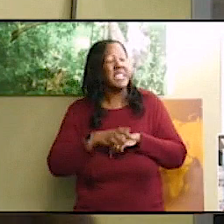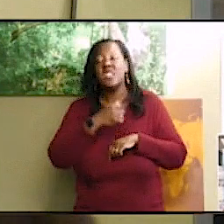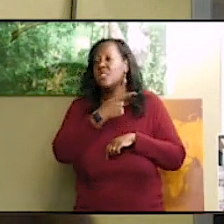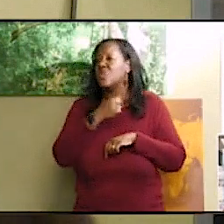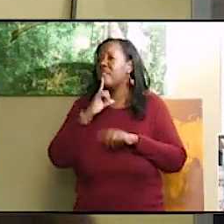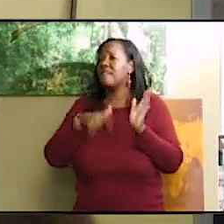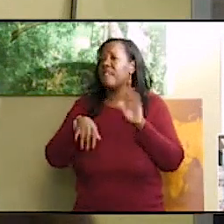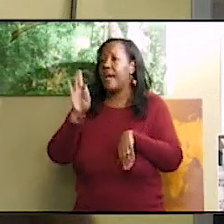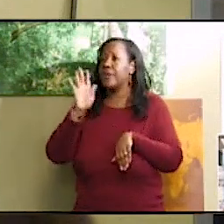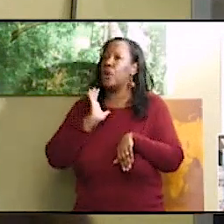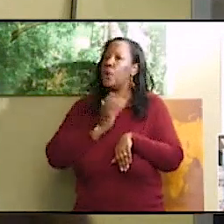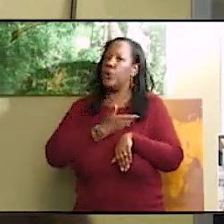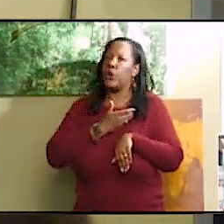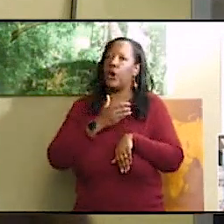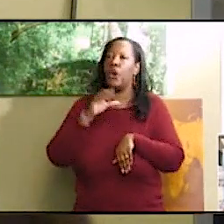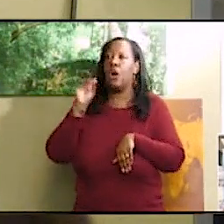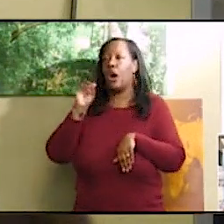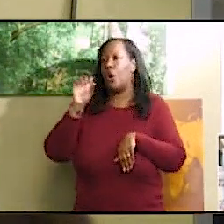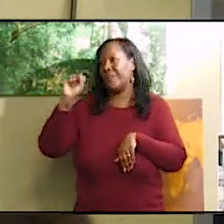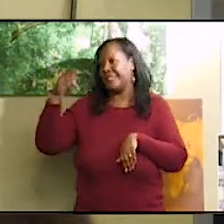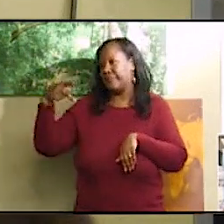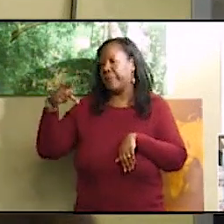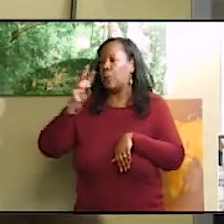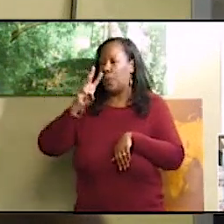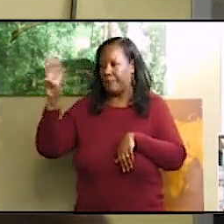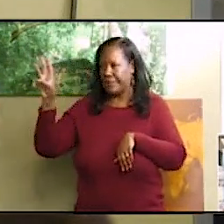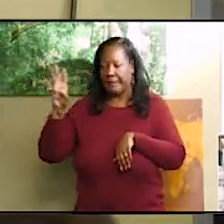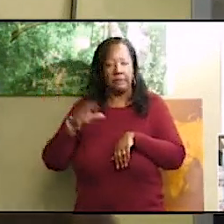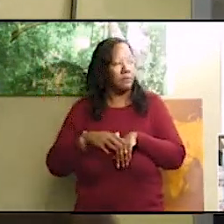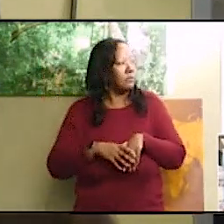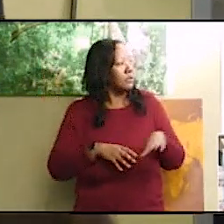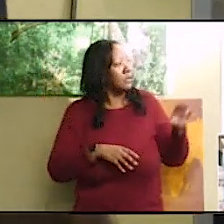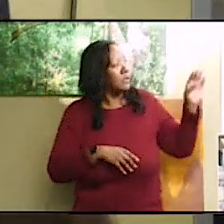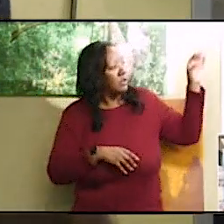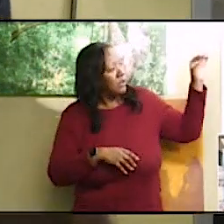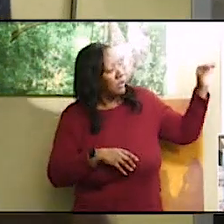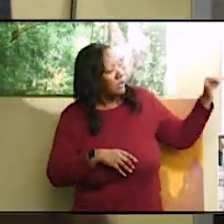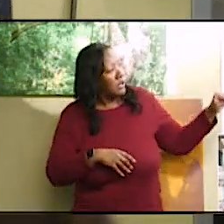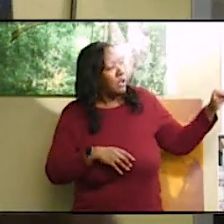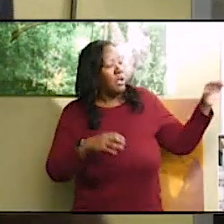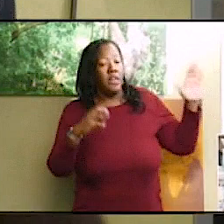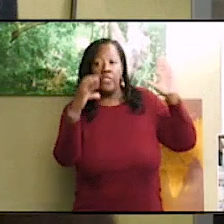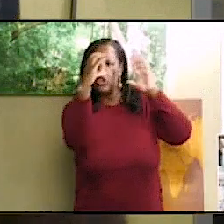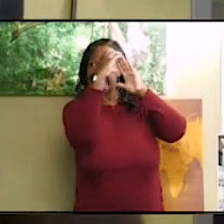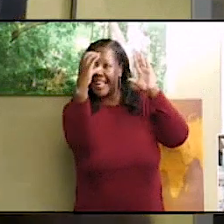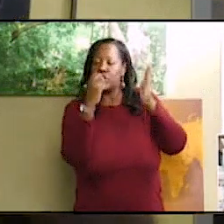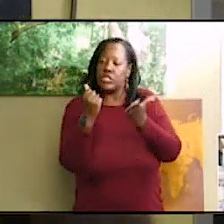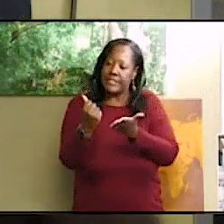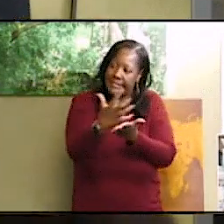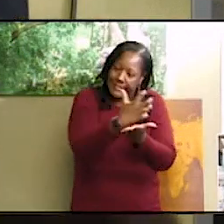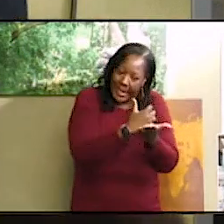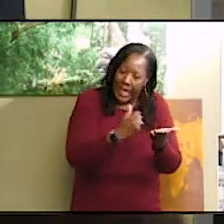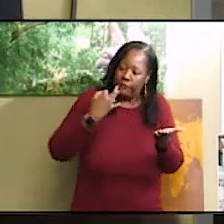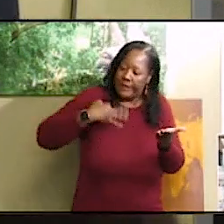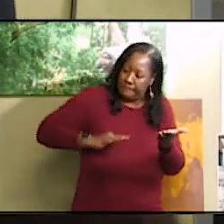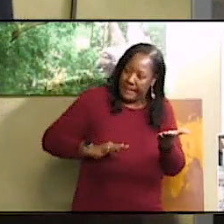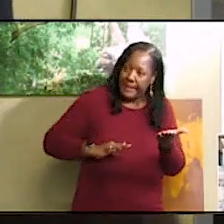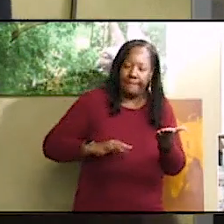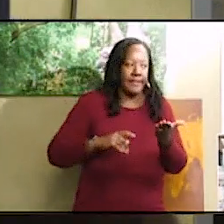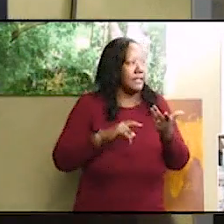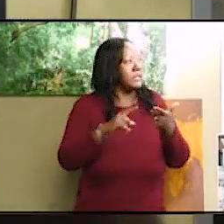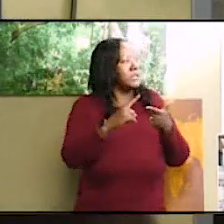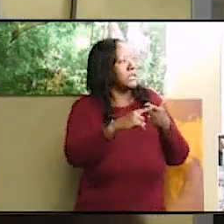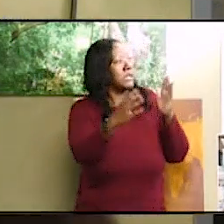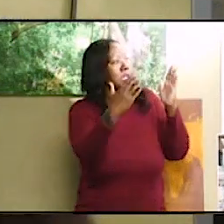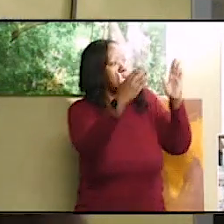website. I'm not sure if you can see this, but there are sections for salaries and benefits, if there's any